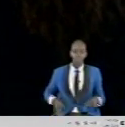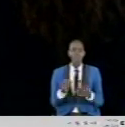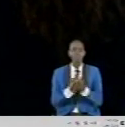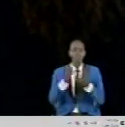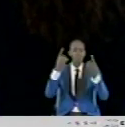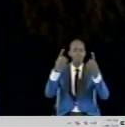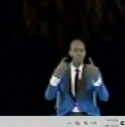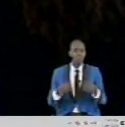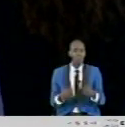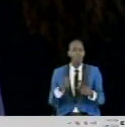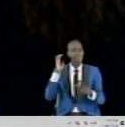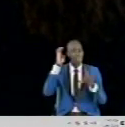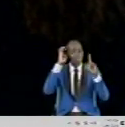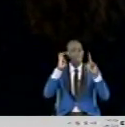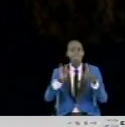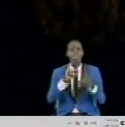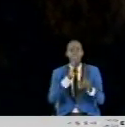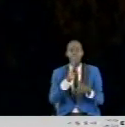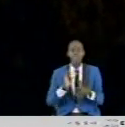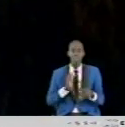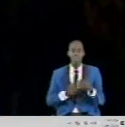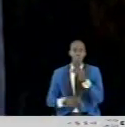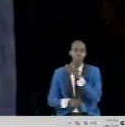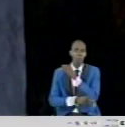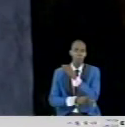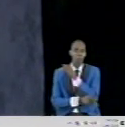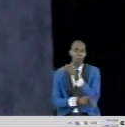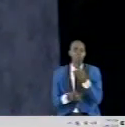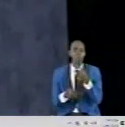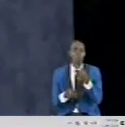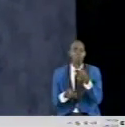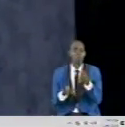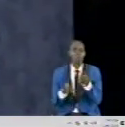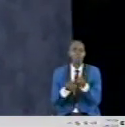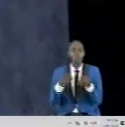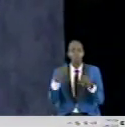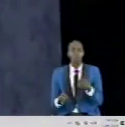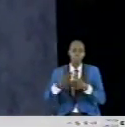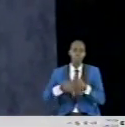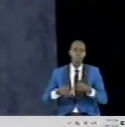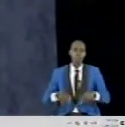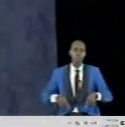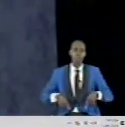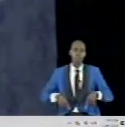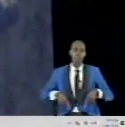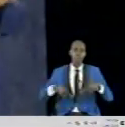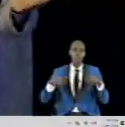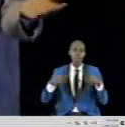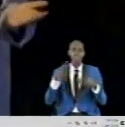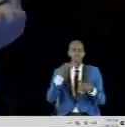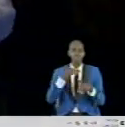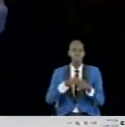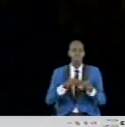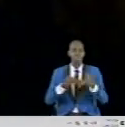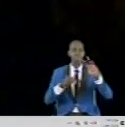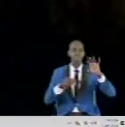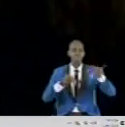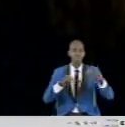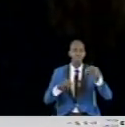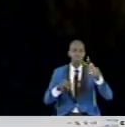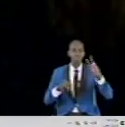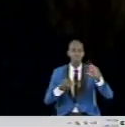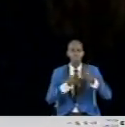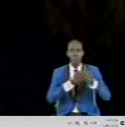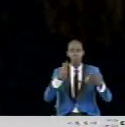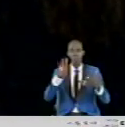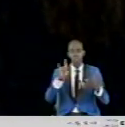the bridge of life look at verse 49 it says in verse 49 your fathers did each manner